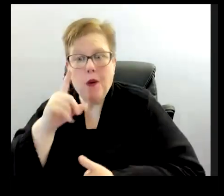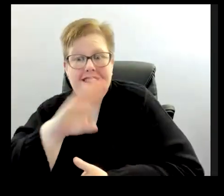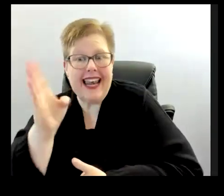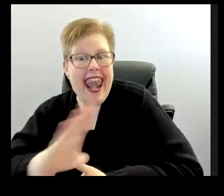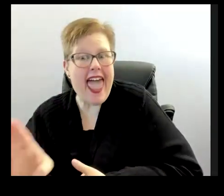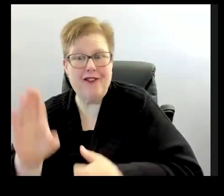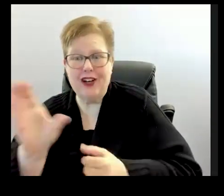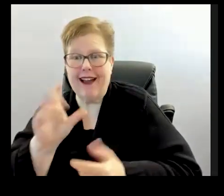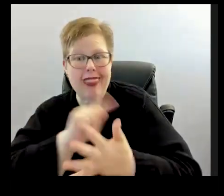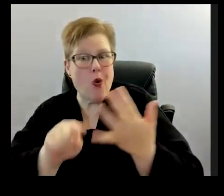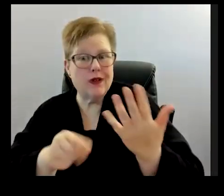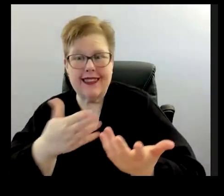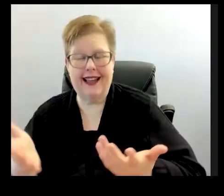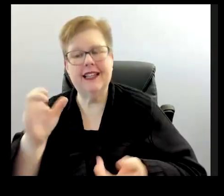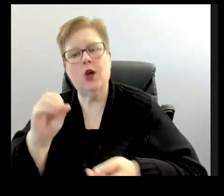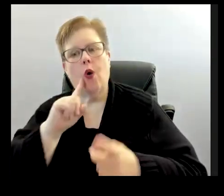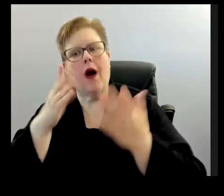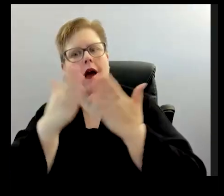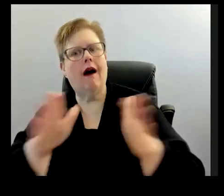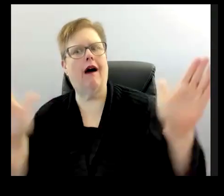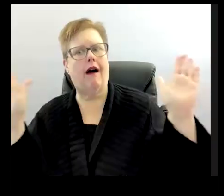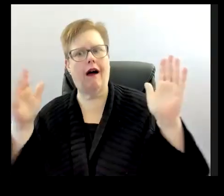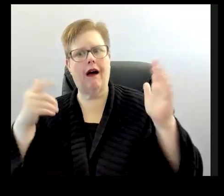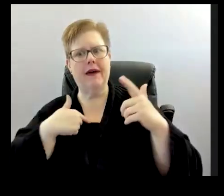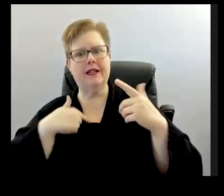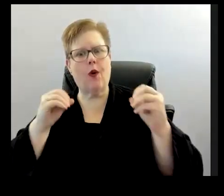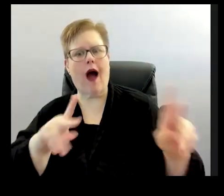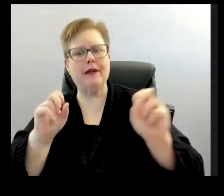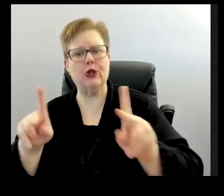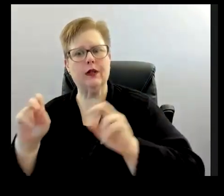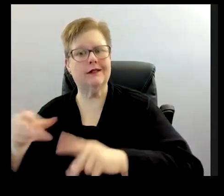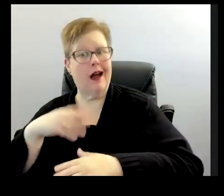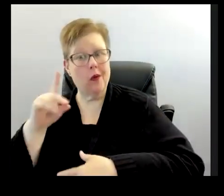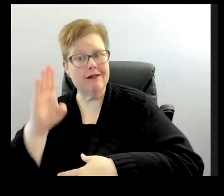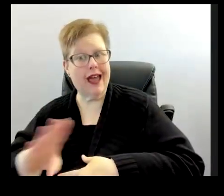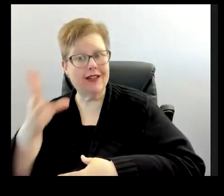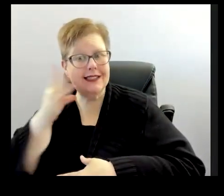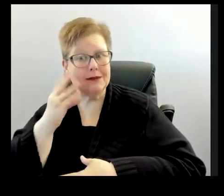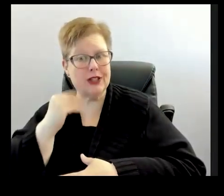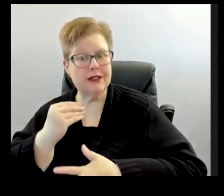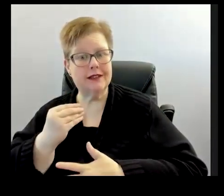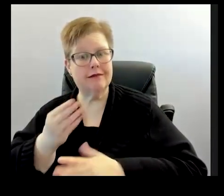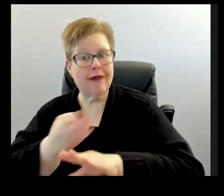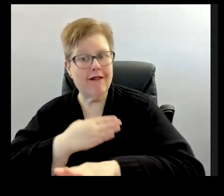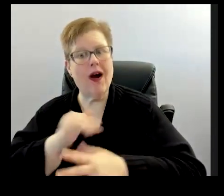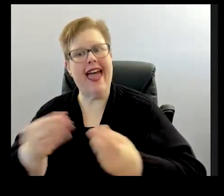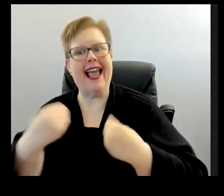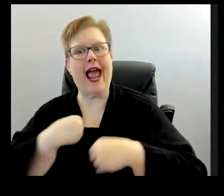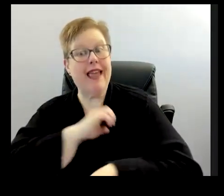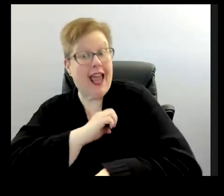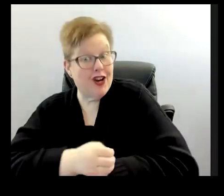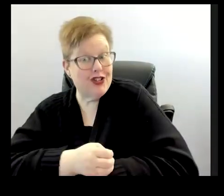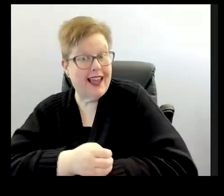things. And so it really opened my eyes to opportunities that I would have never known. And that gave me